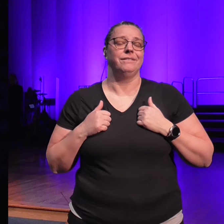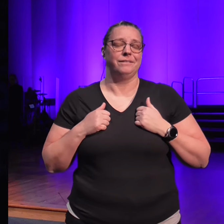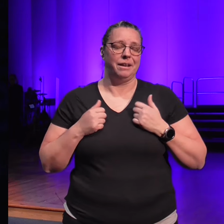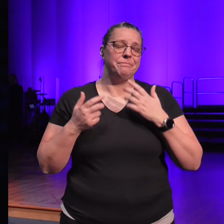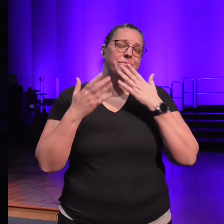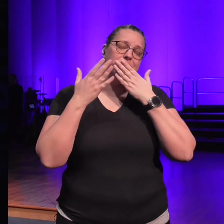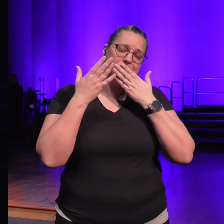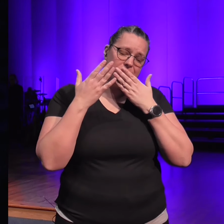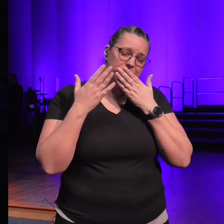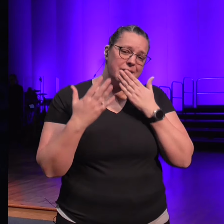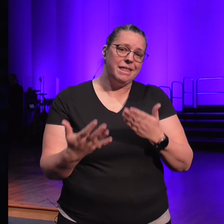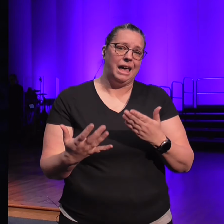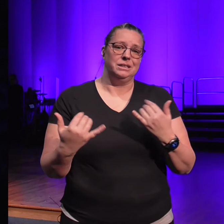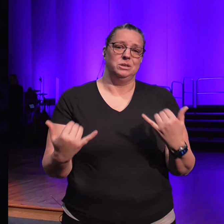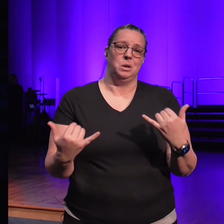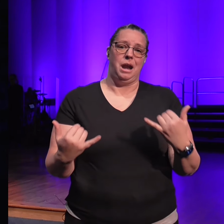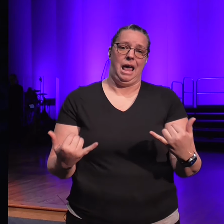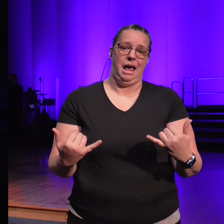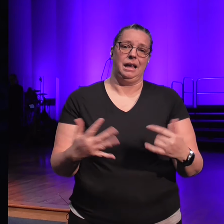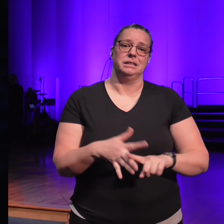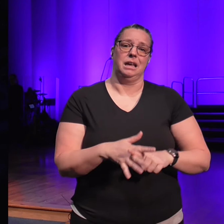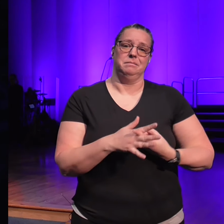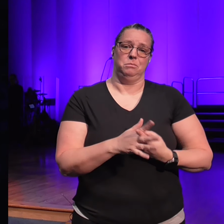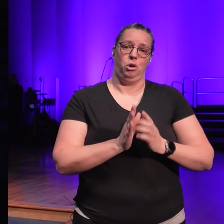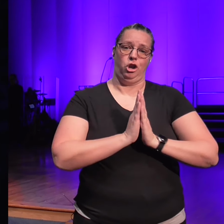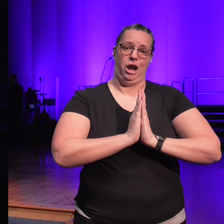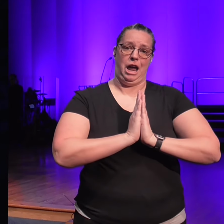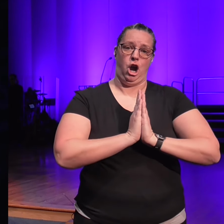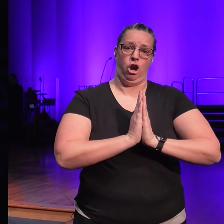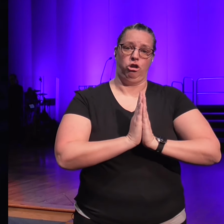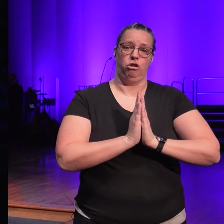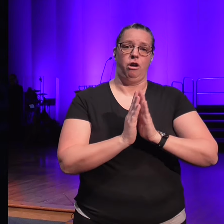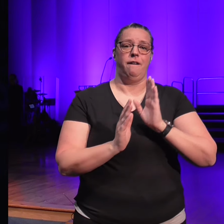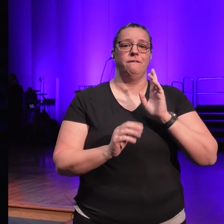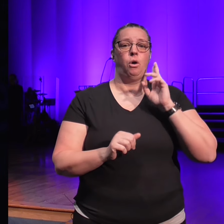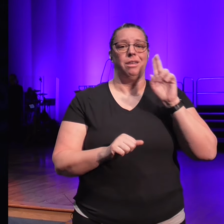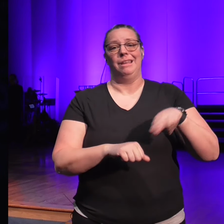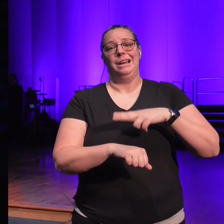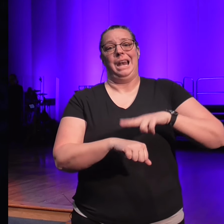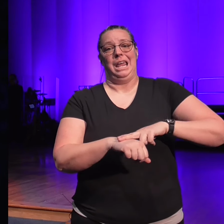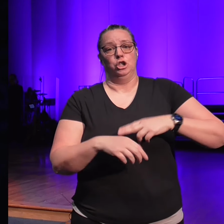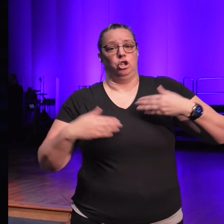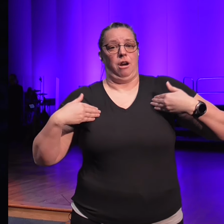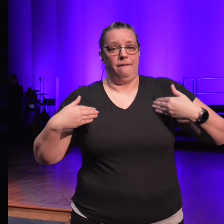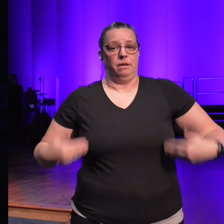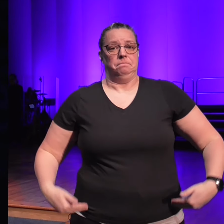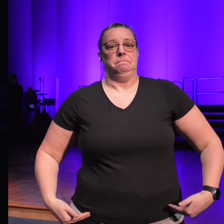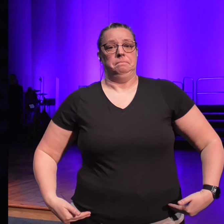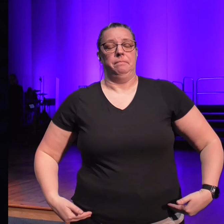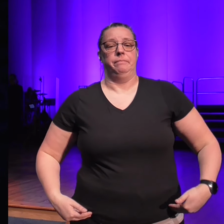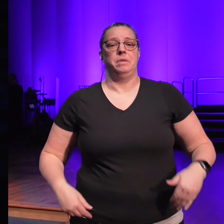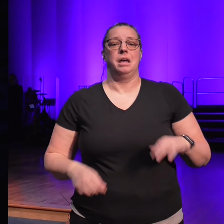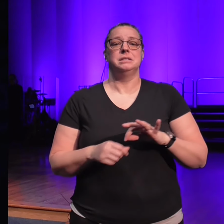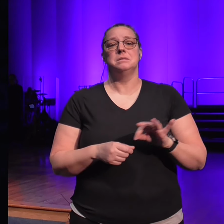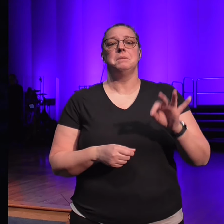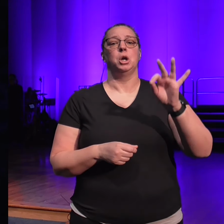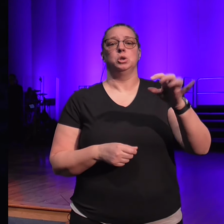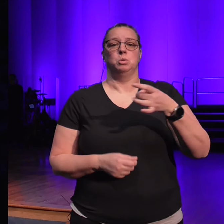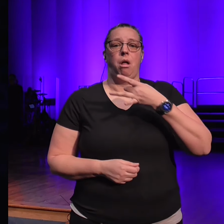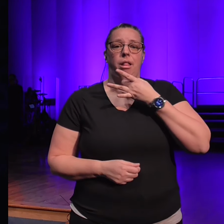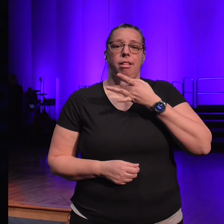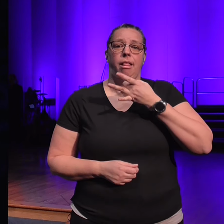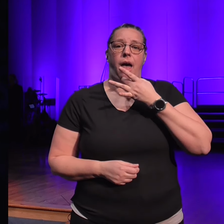thanks this day as I begin this prayer for the nature of our being, spiritual lights. And